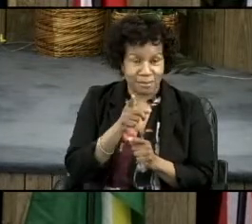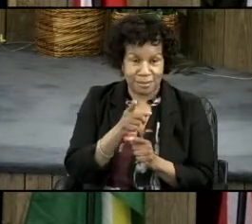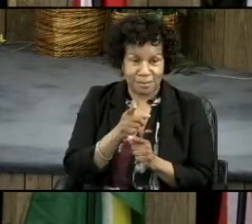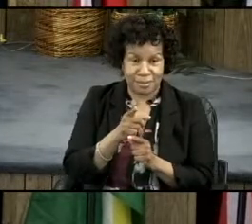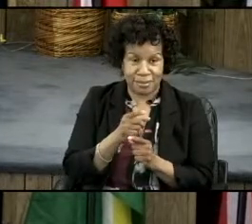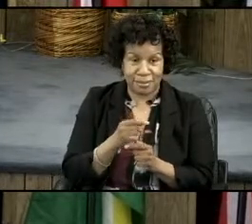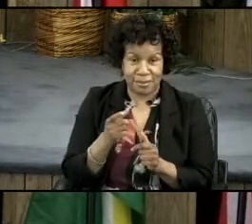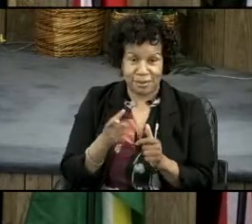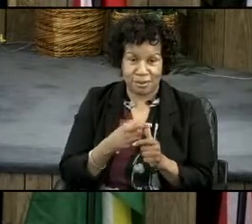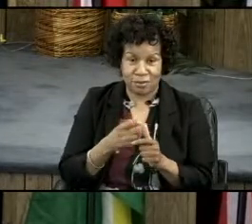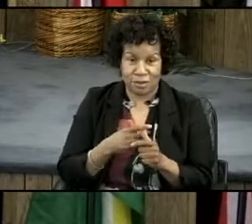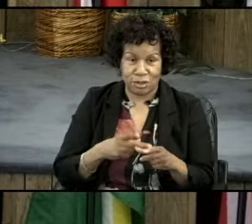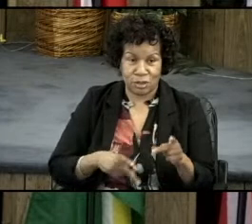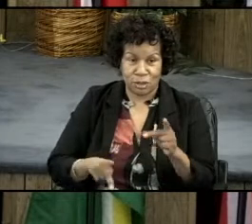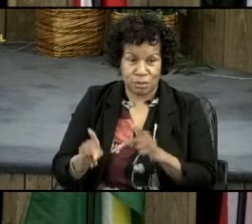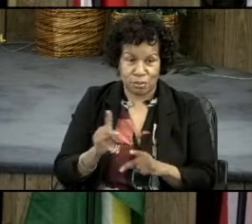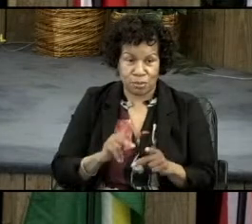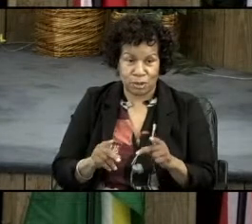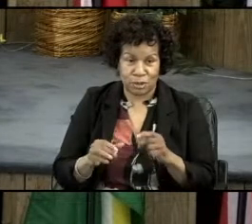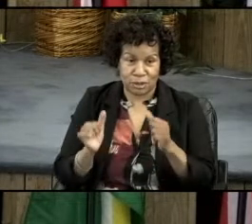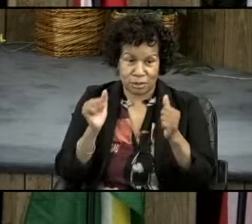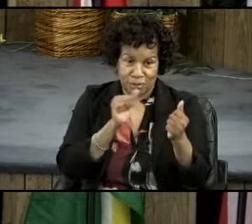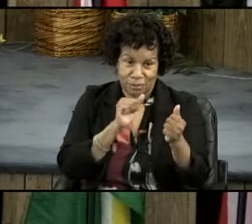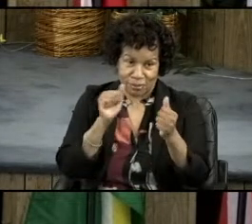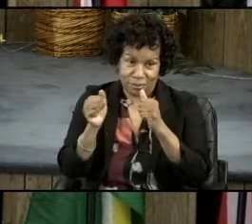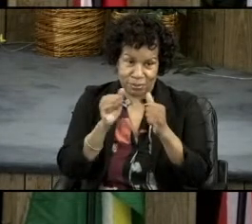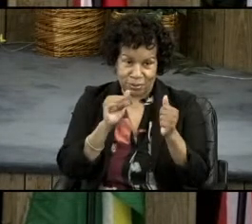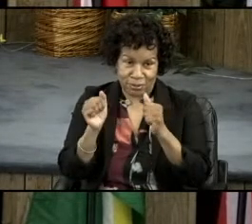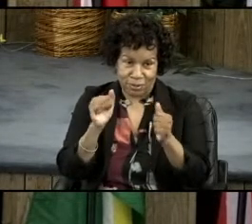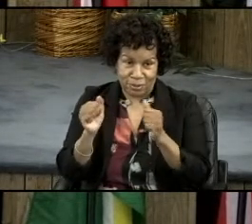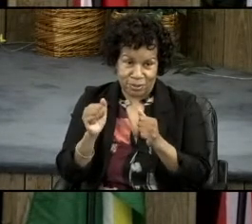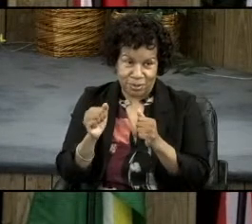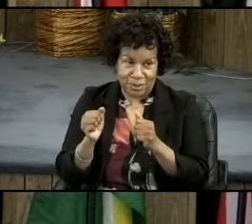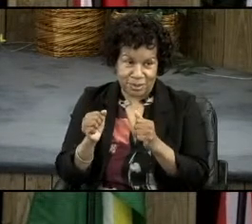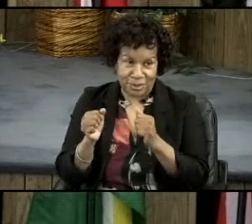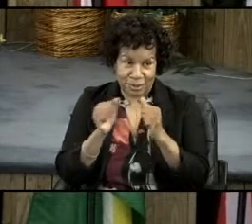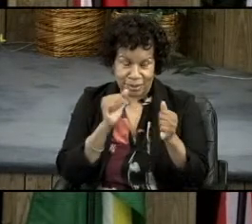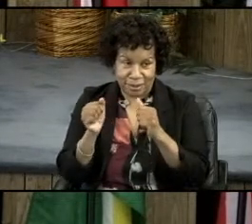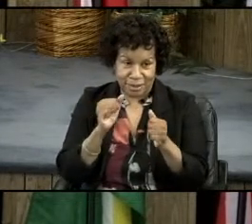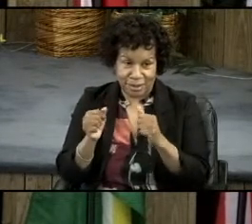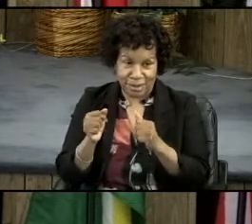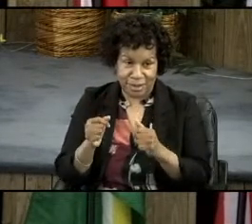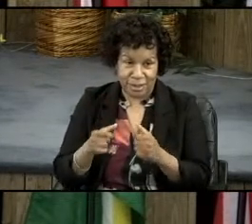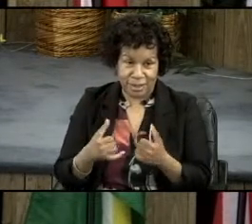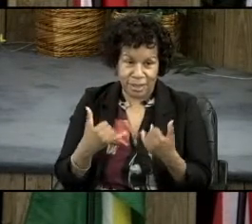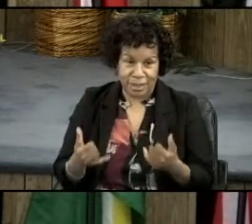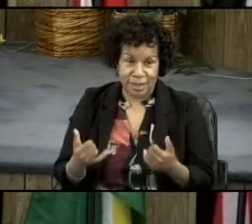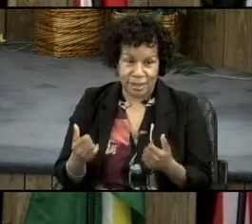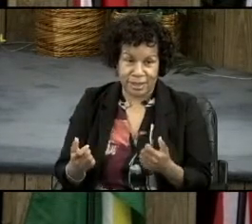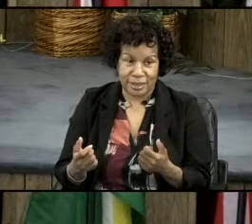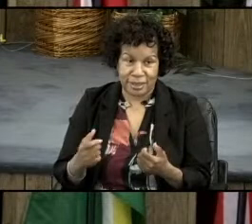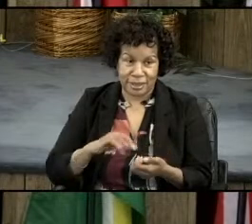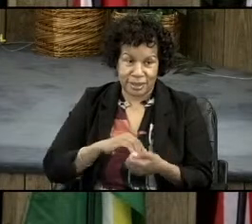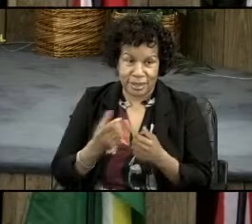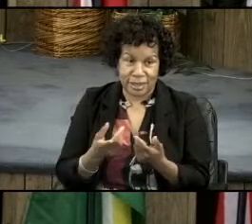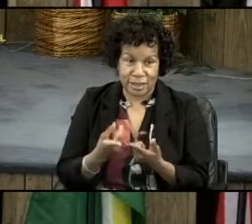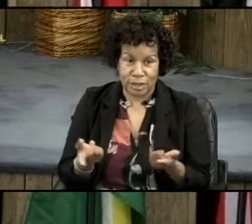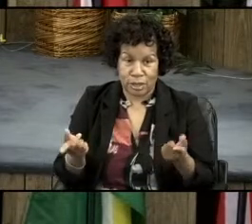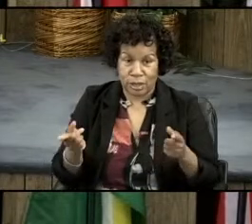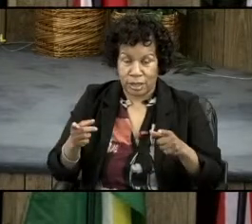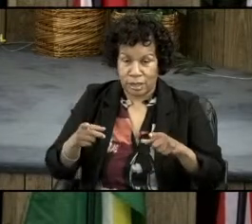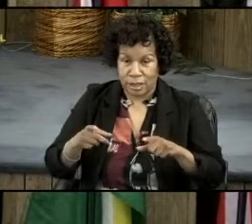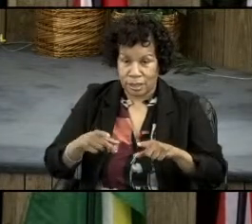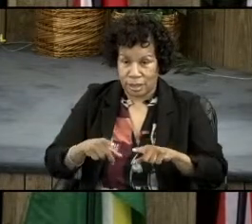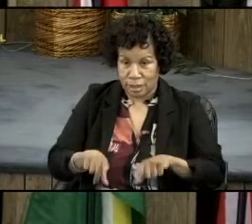that first person didn't fire that first shot, they still be talking trash to the British. You know, this is how it goes. It's not as